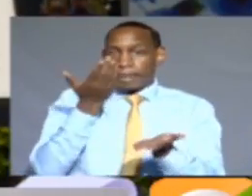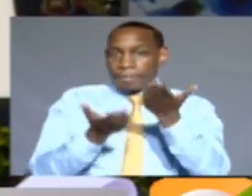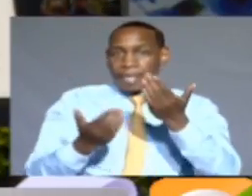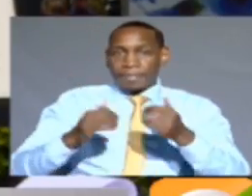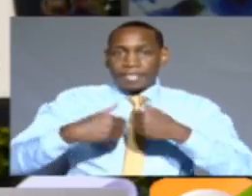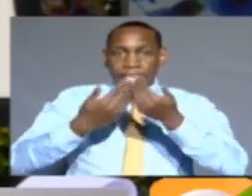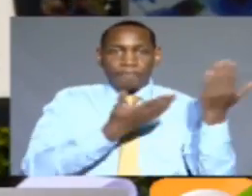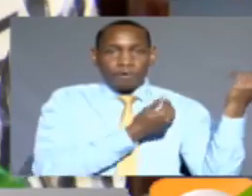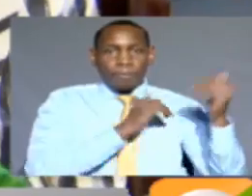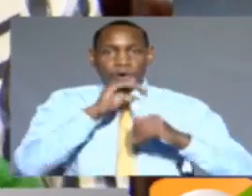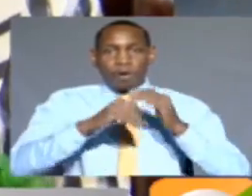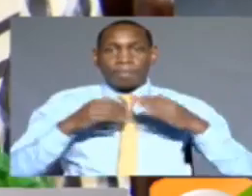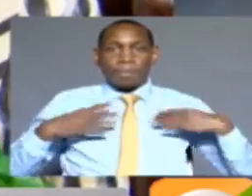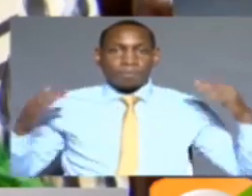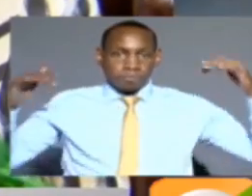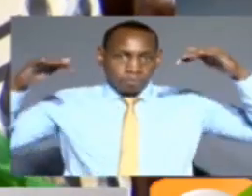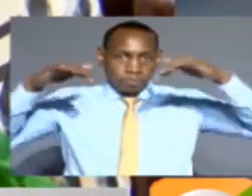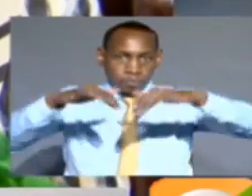hope to all that came here.